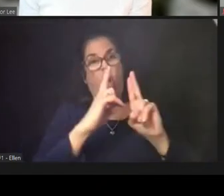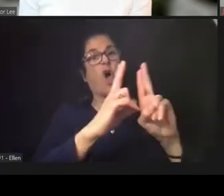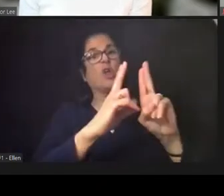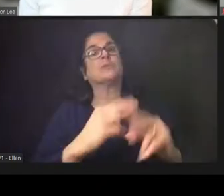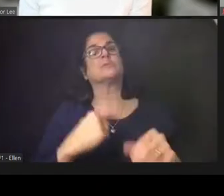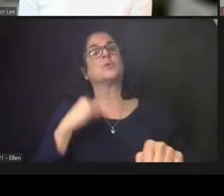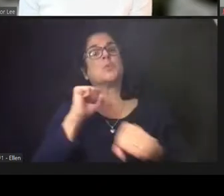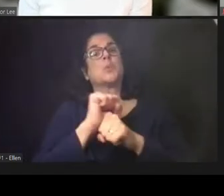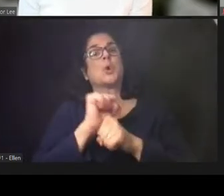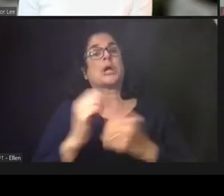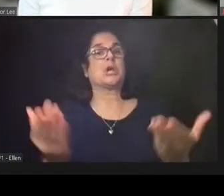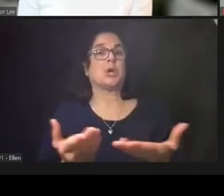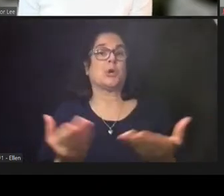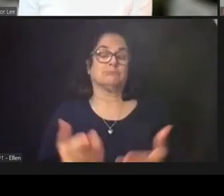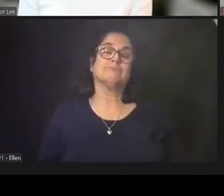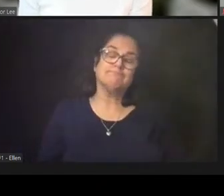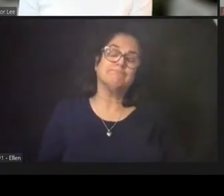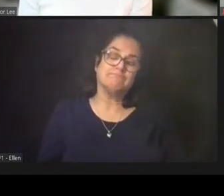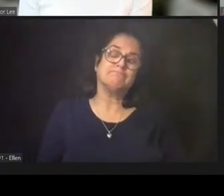truly.